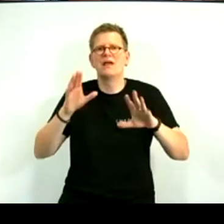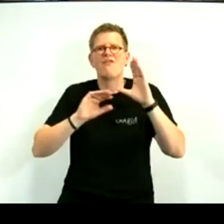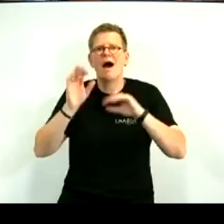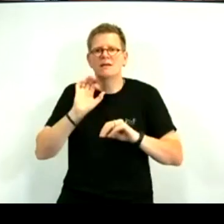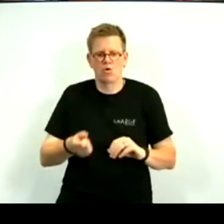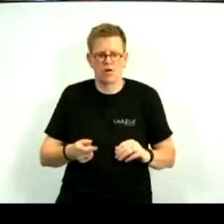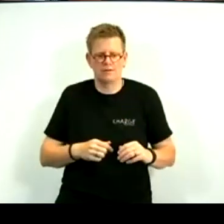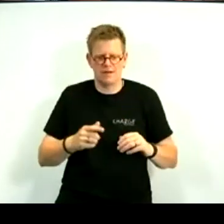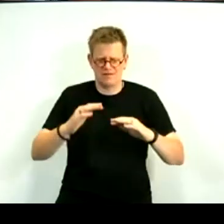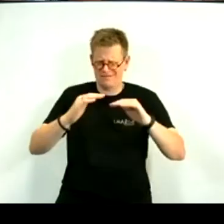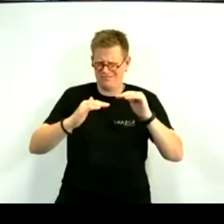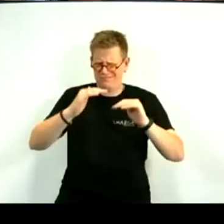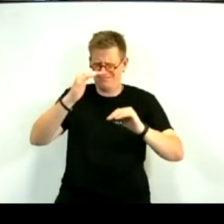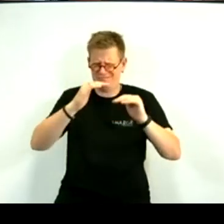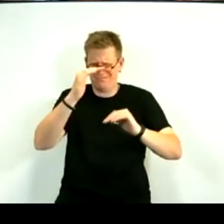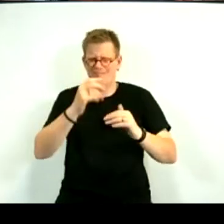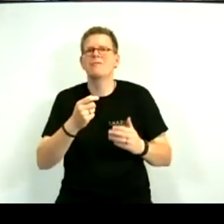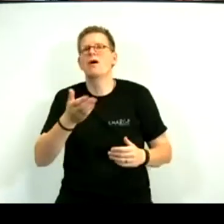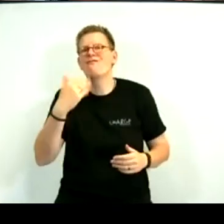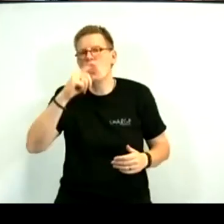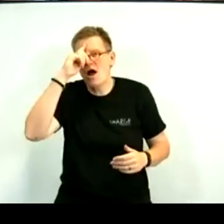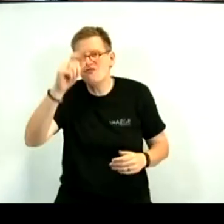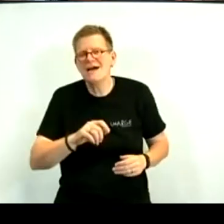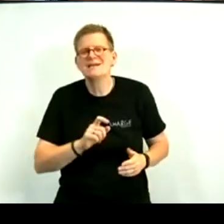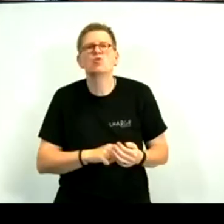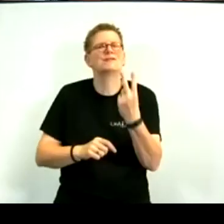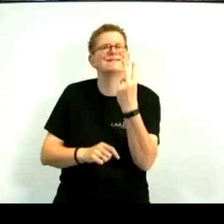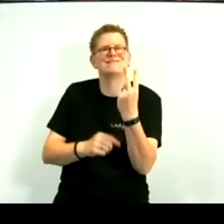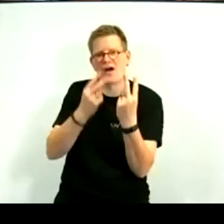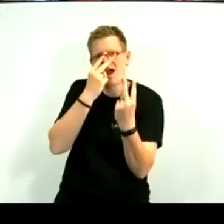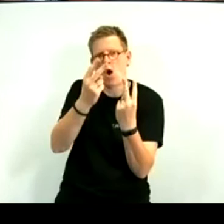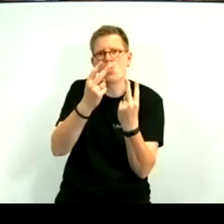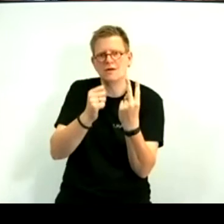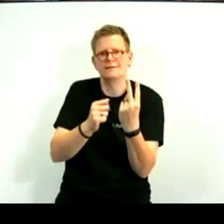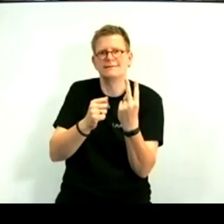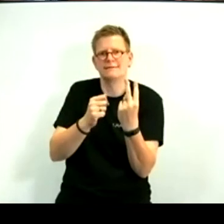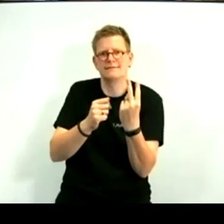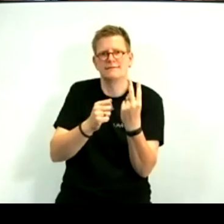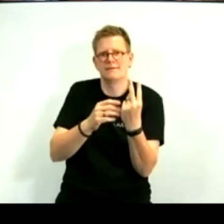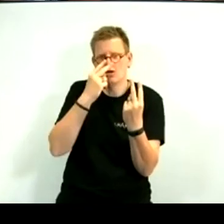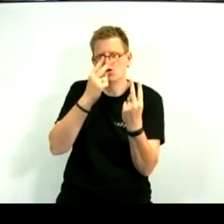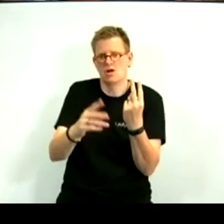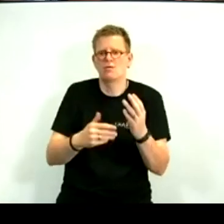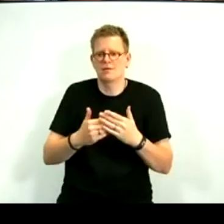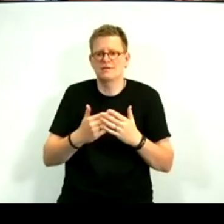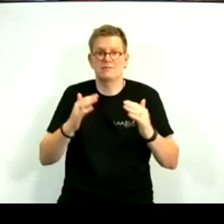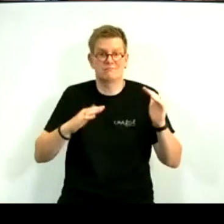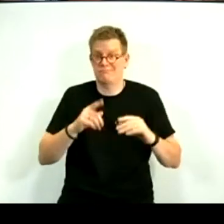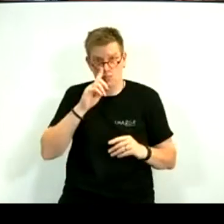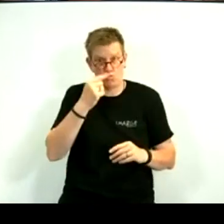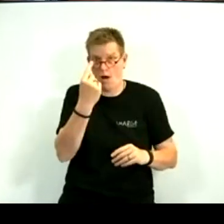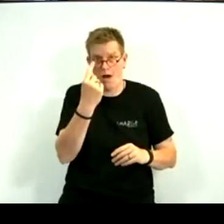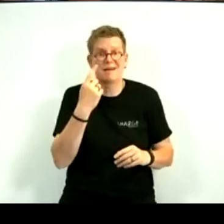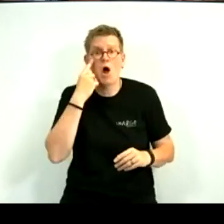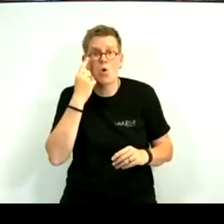eyes and we have stereoscopy. If there's only one eye looking, like in my case, I don't have depth of